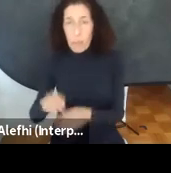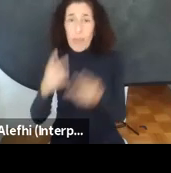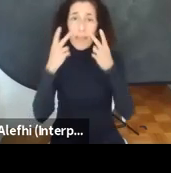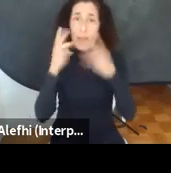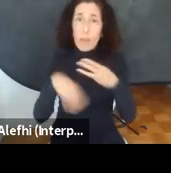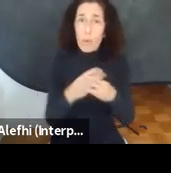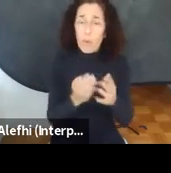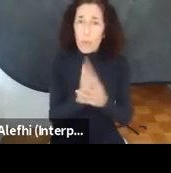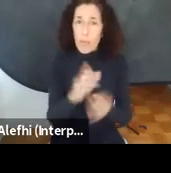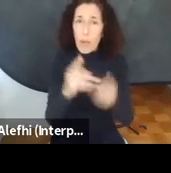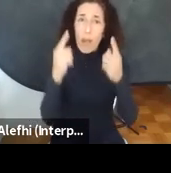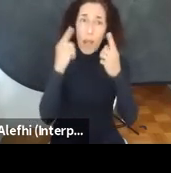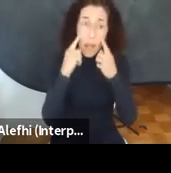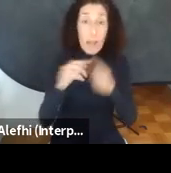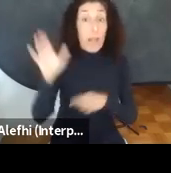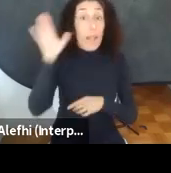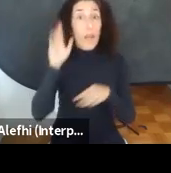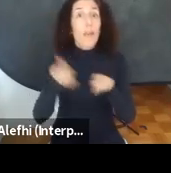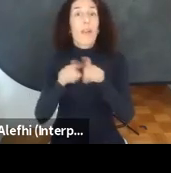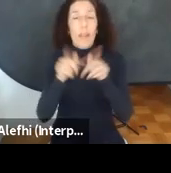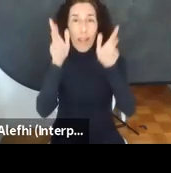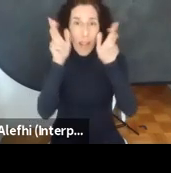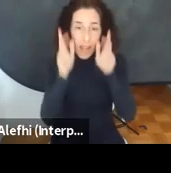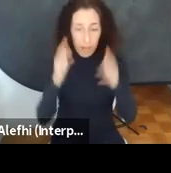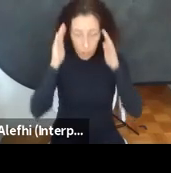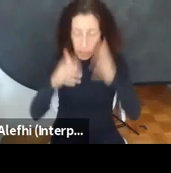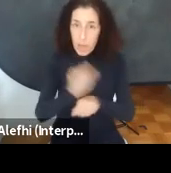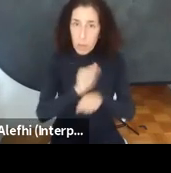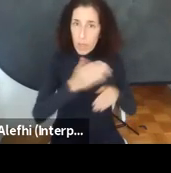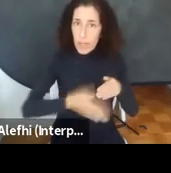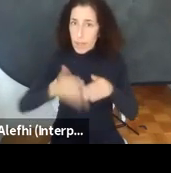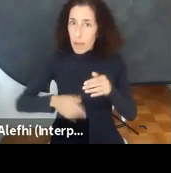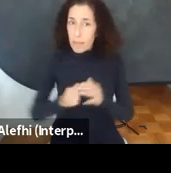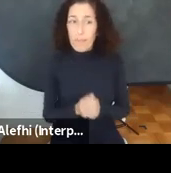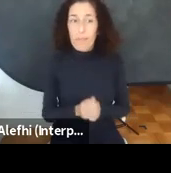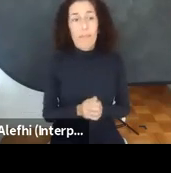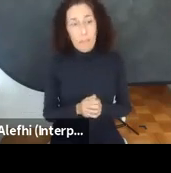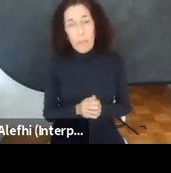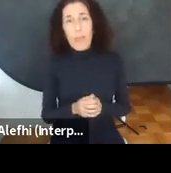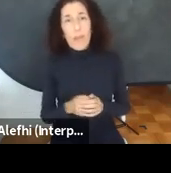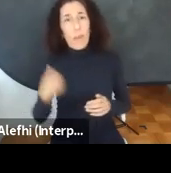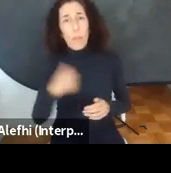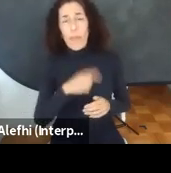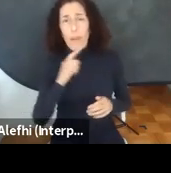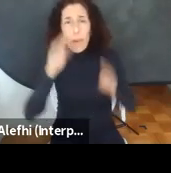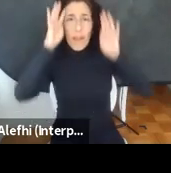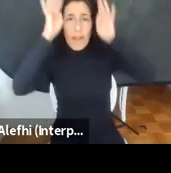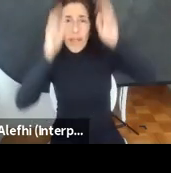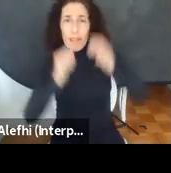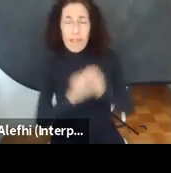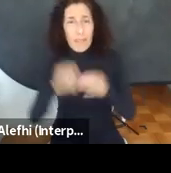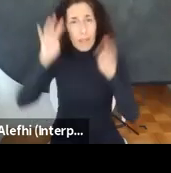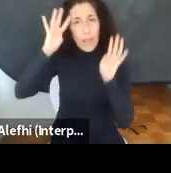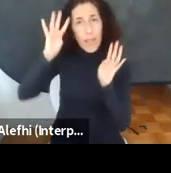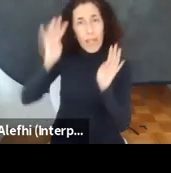hear the world through their eyes, and they're just focused on getting the job done. We're known for being innovative and creative because we're used to the